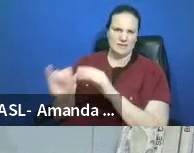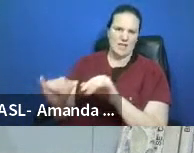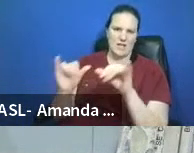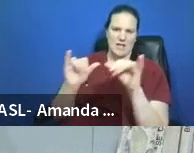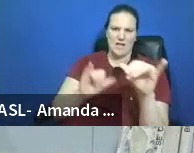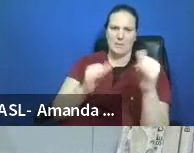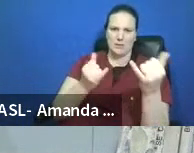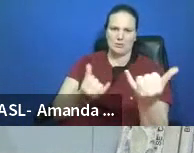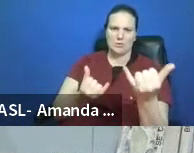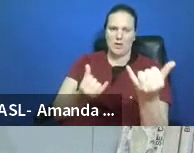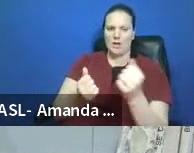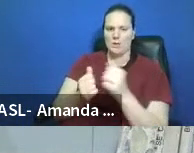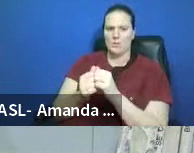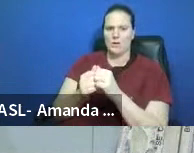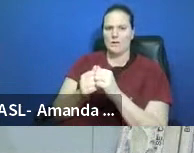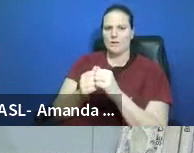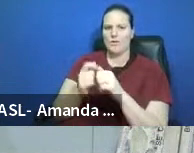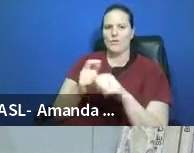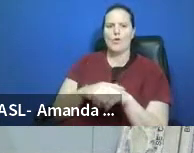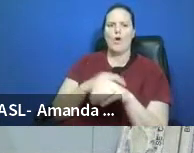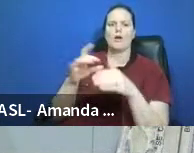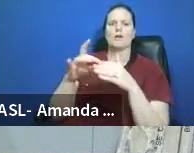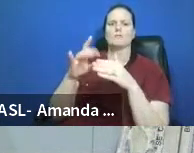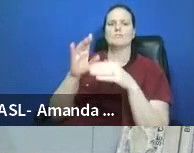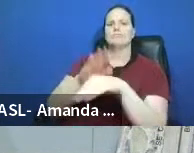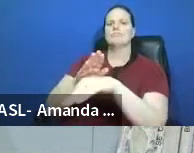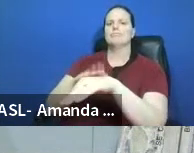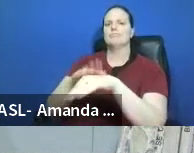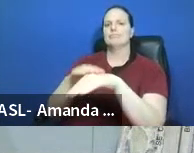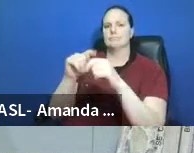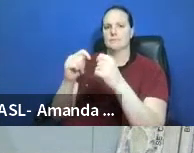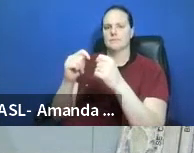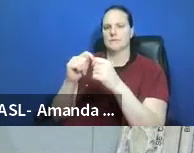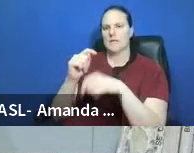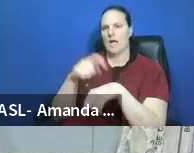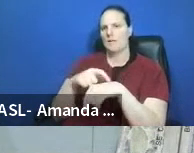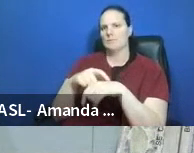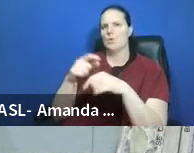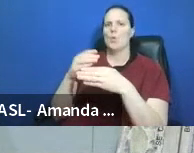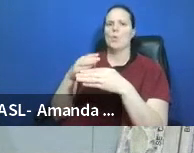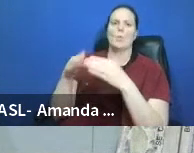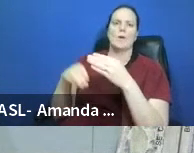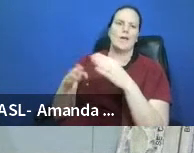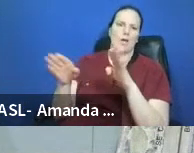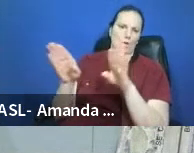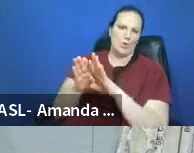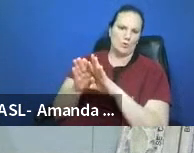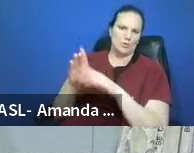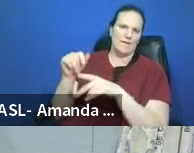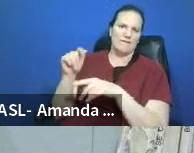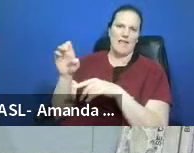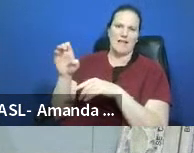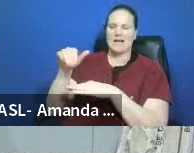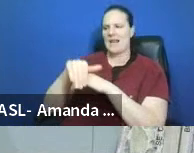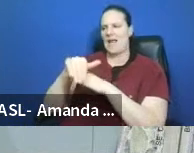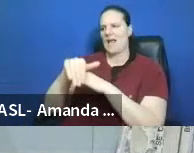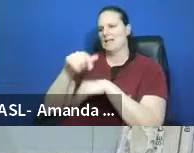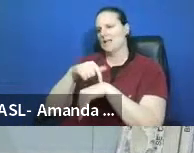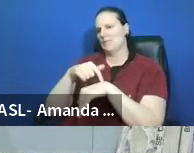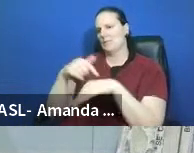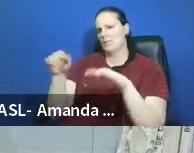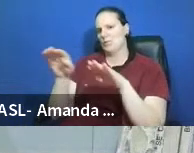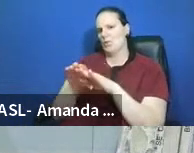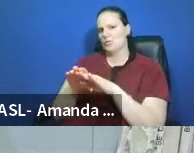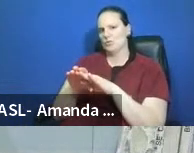with long lead times for the public. There may be weekend closure of lanes or nighttime closure of lanes,